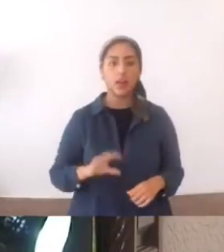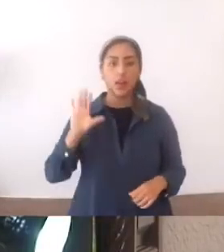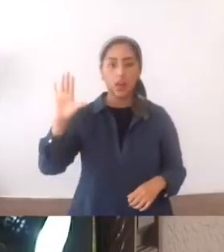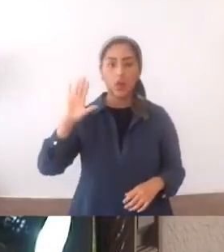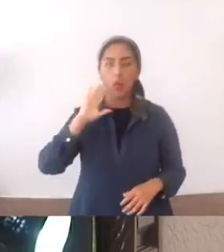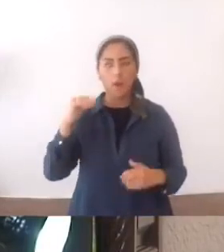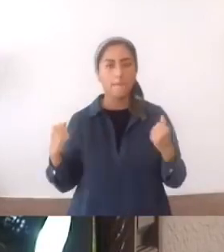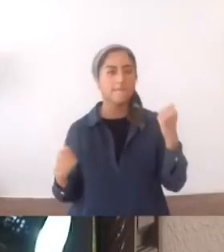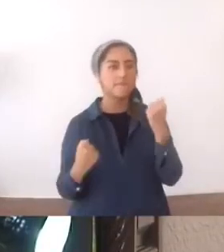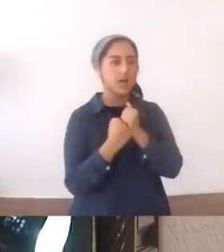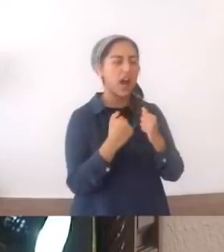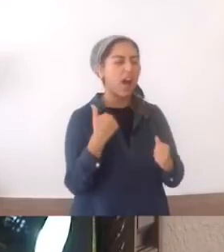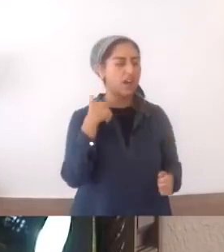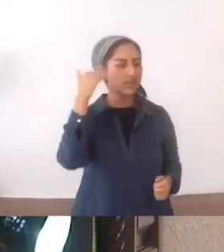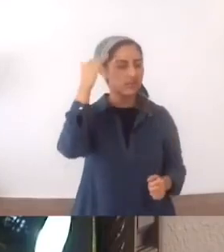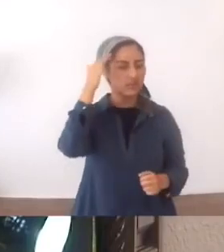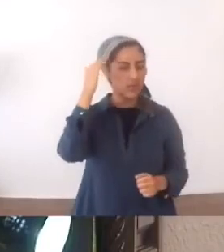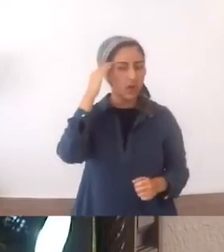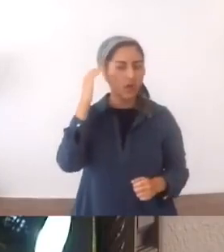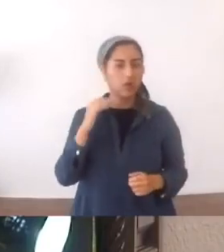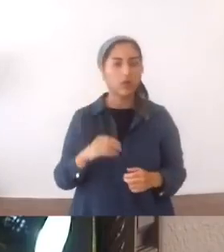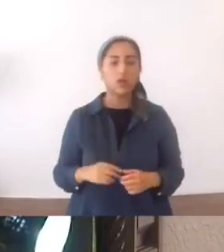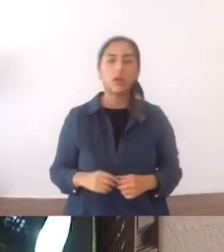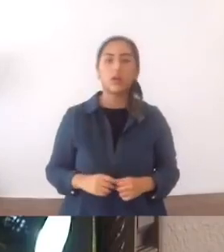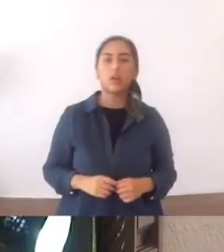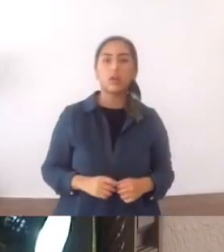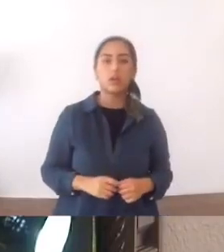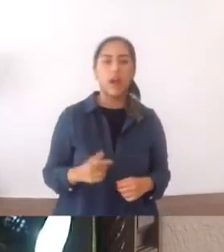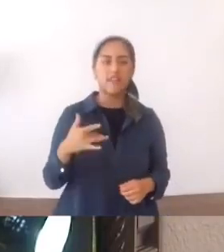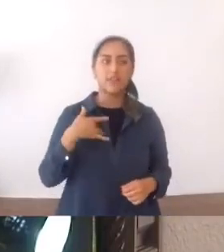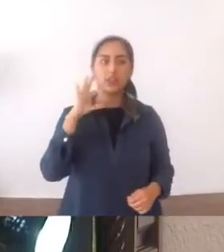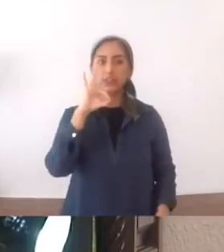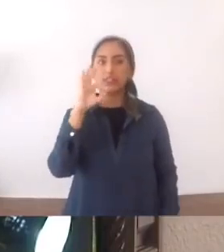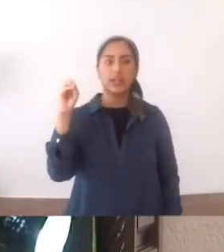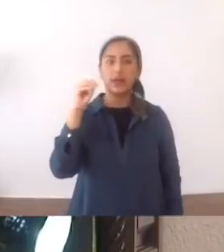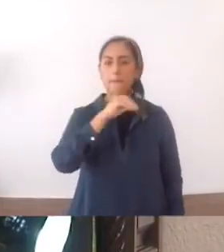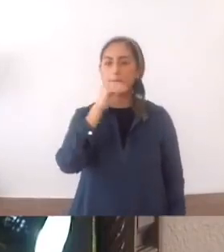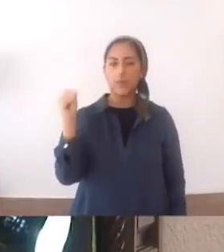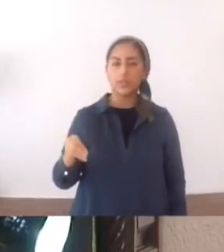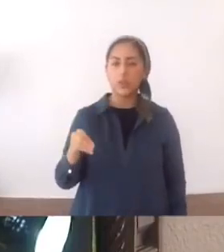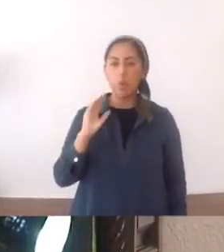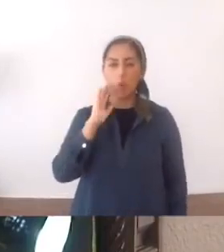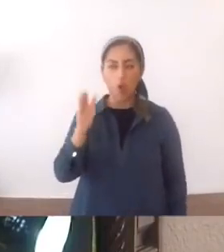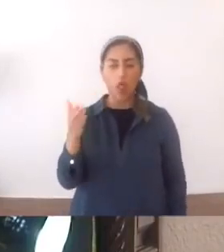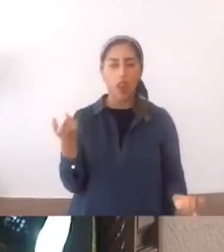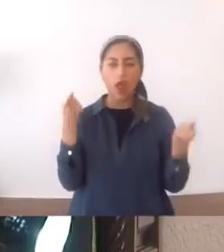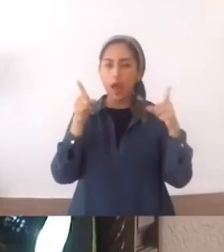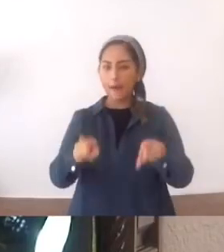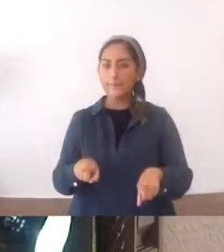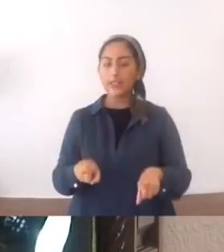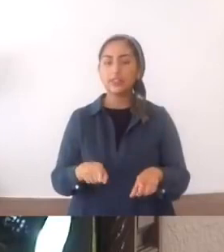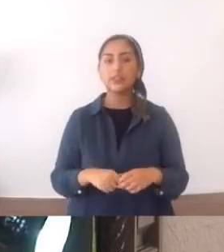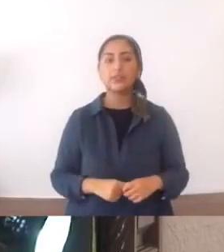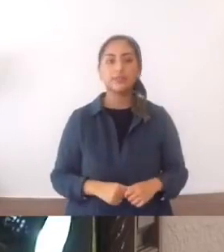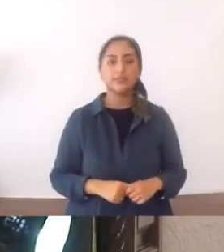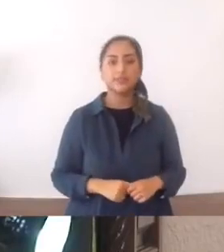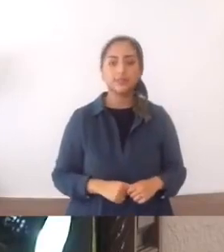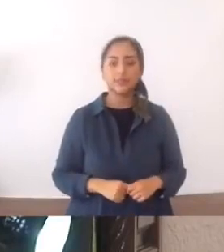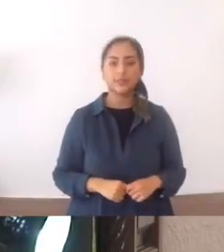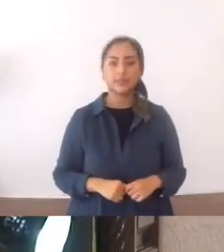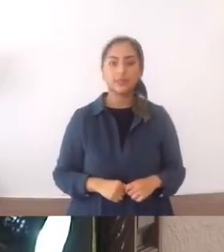the fake va Messiah, a ser impulsado sin duda, he's going to be imposed without a un doubt. 90% de probabilidades